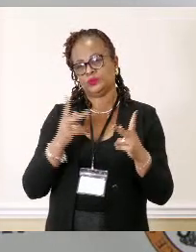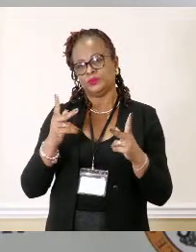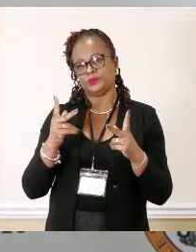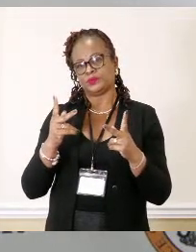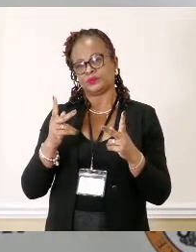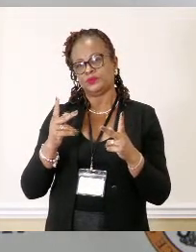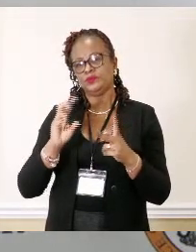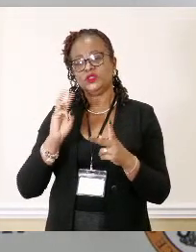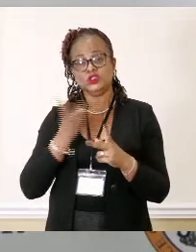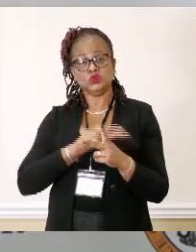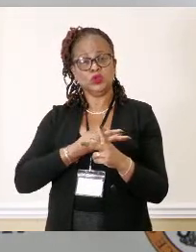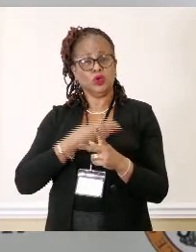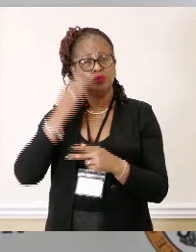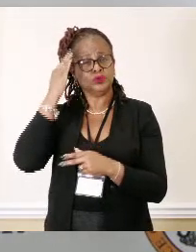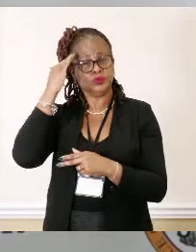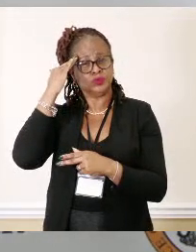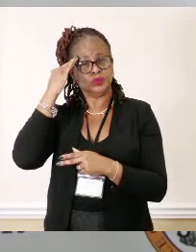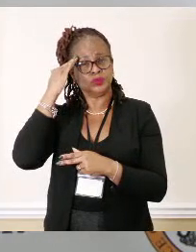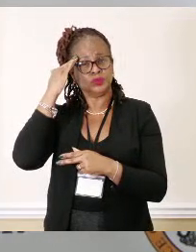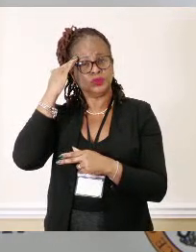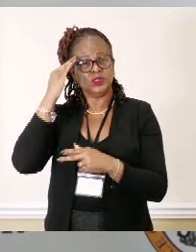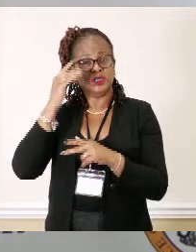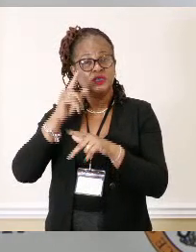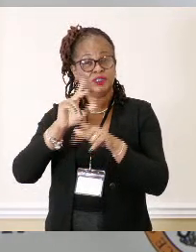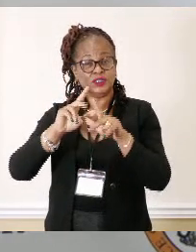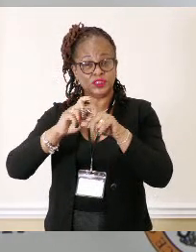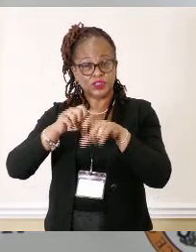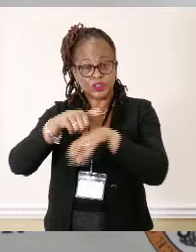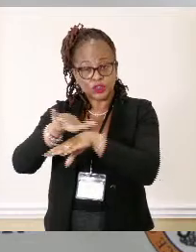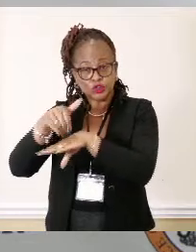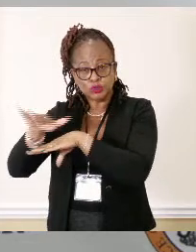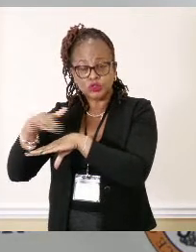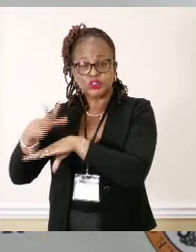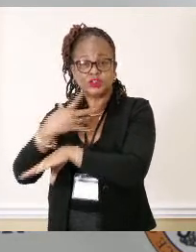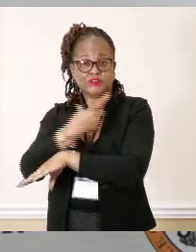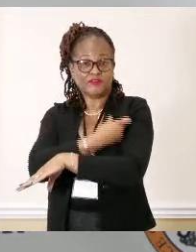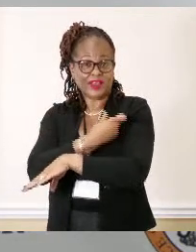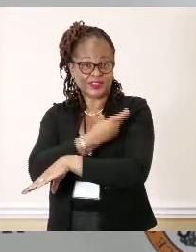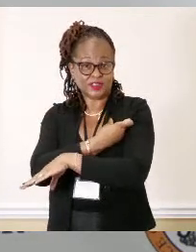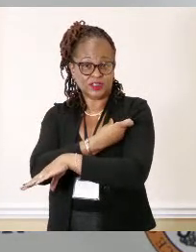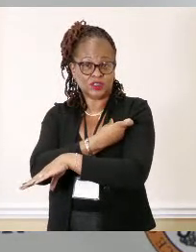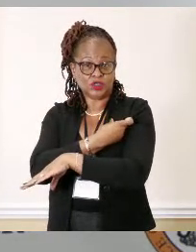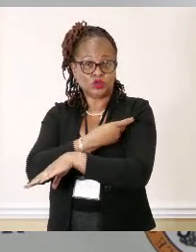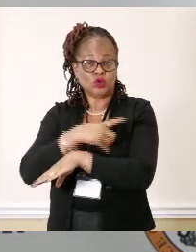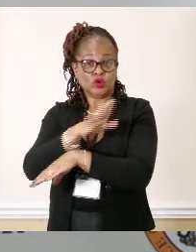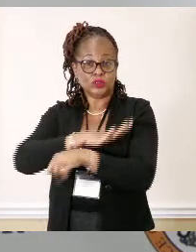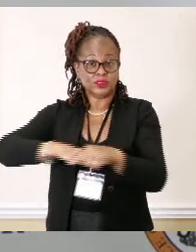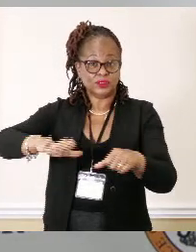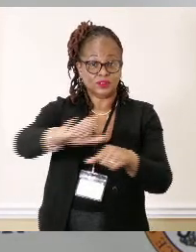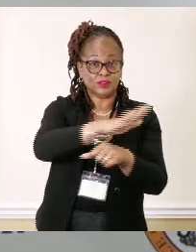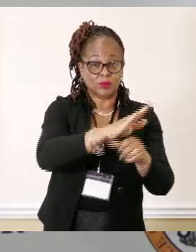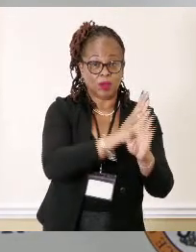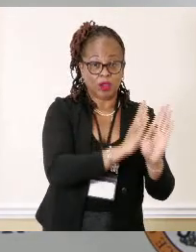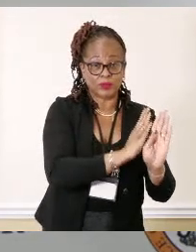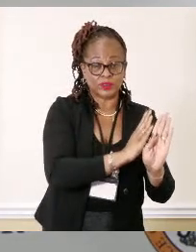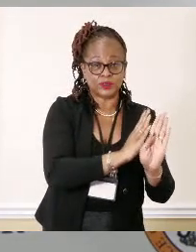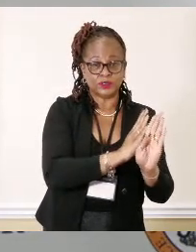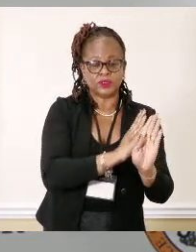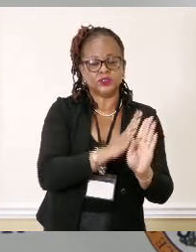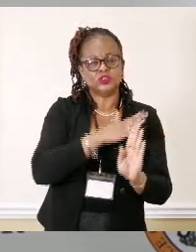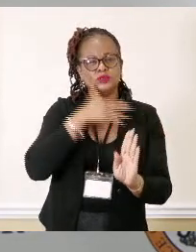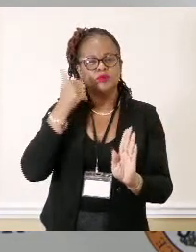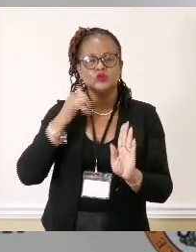As we are all aware, the distribution of the COVID-19 vaccine across the archipelago is the